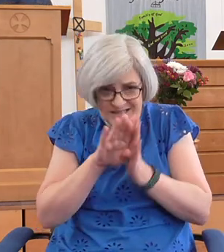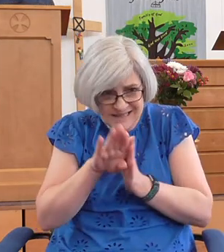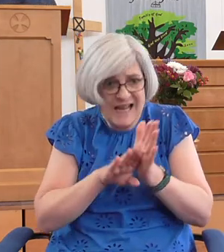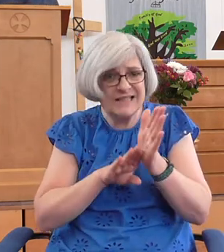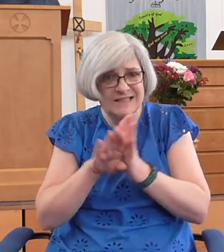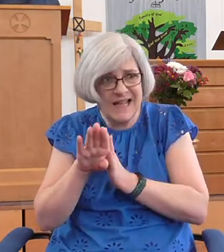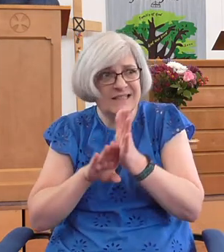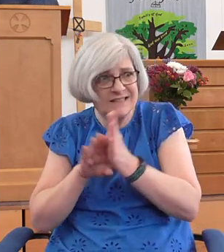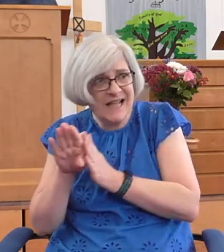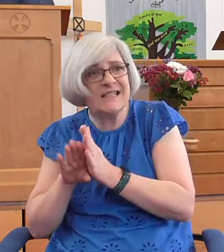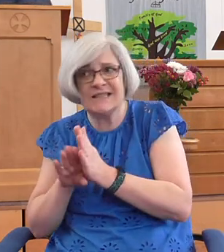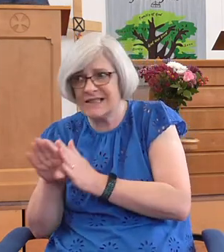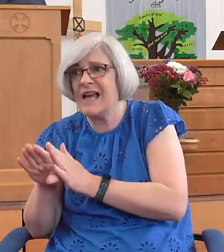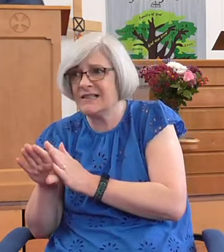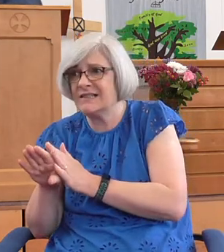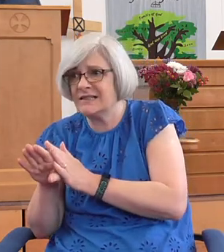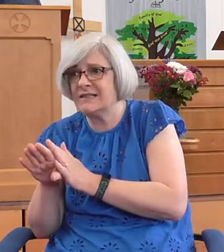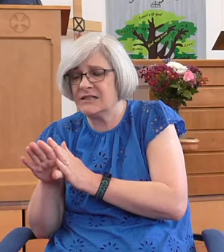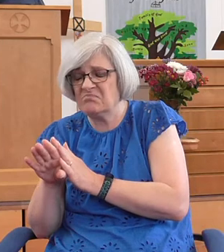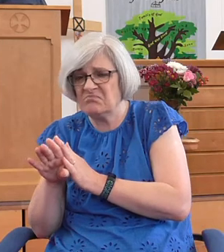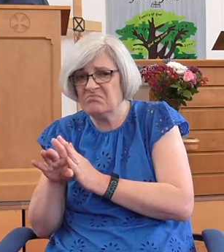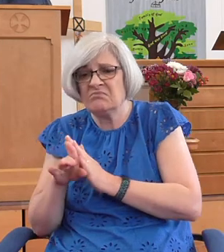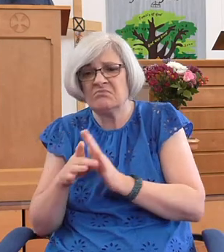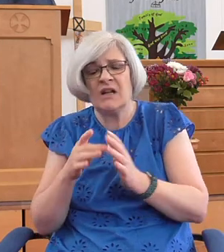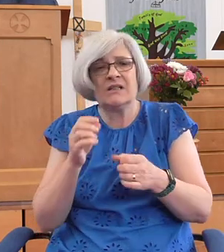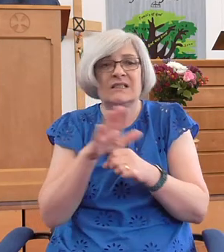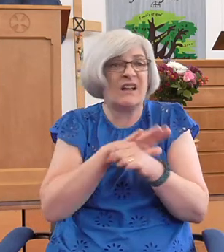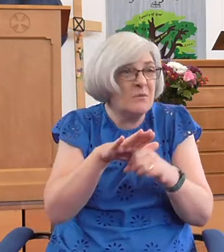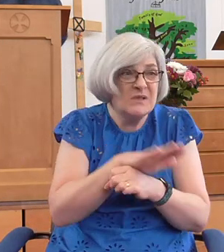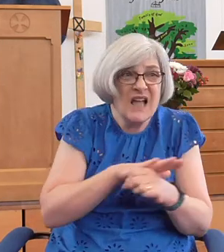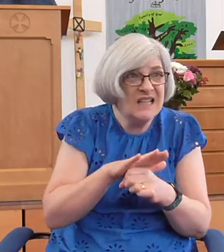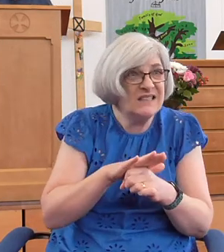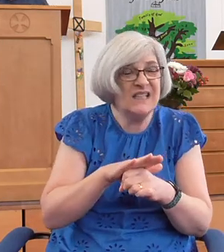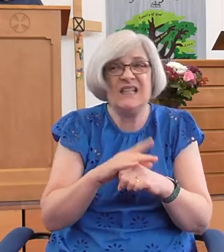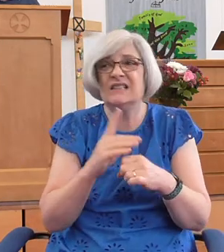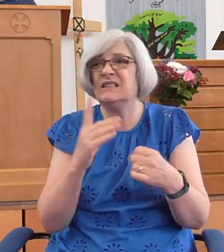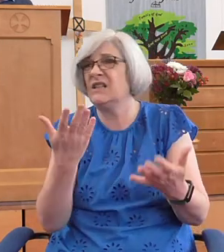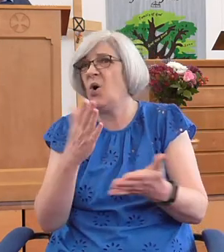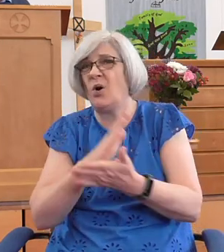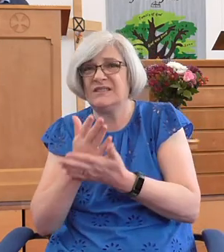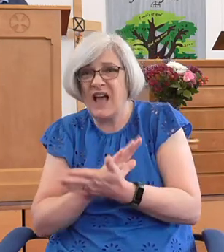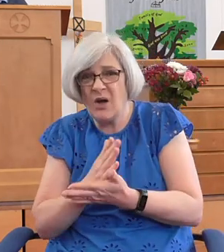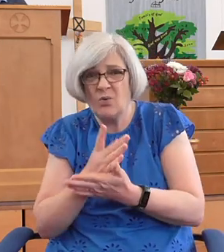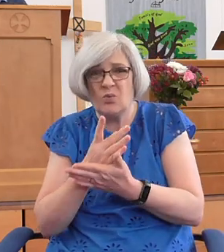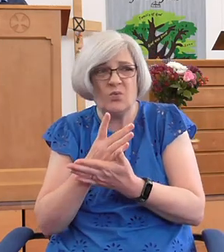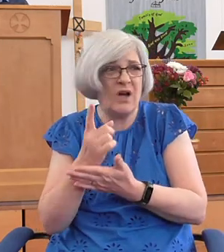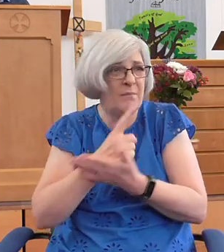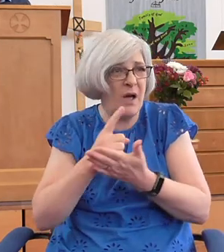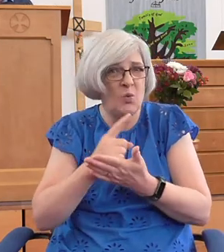circumstance, or perhaps by some doubt over what they once believed.